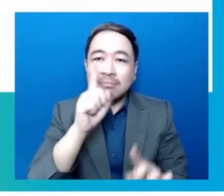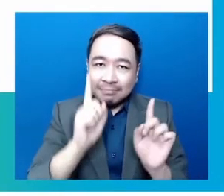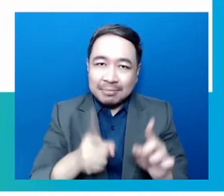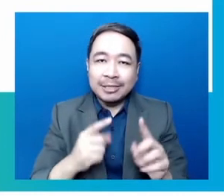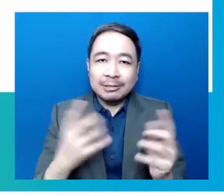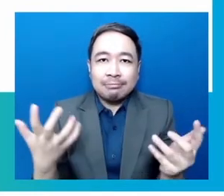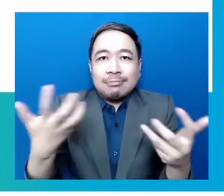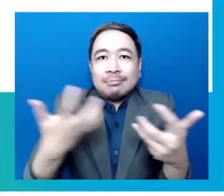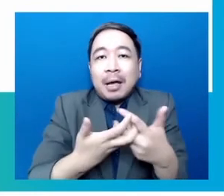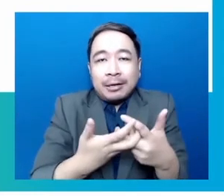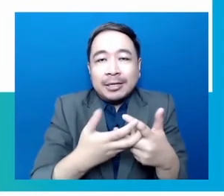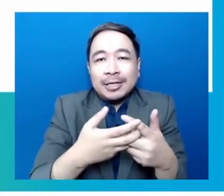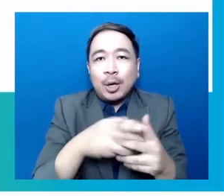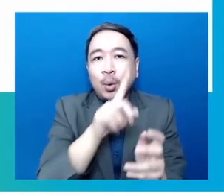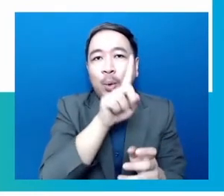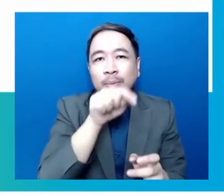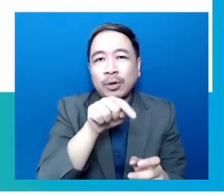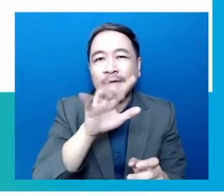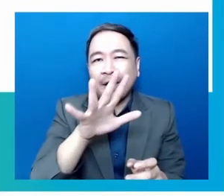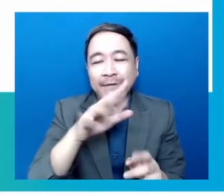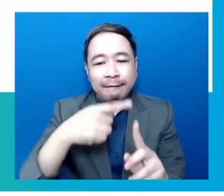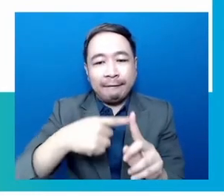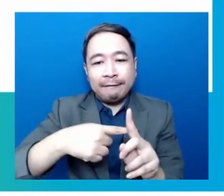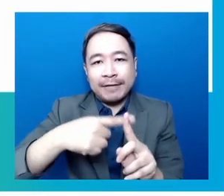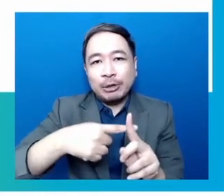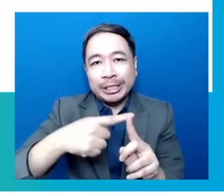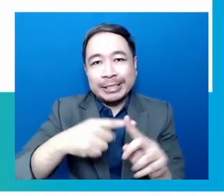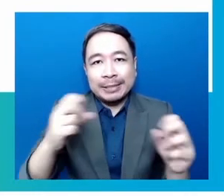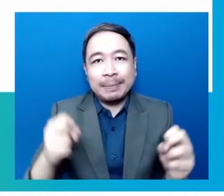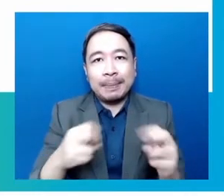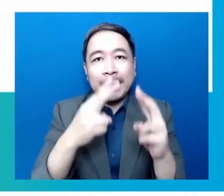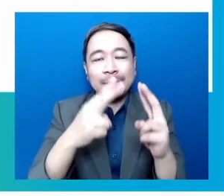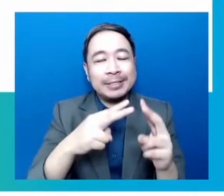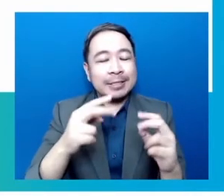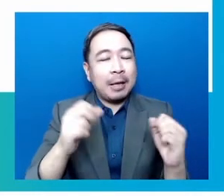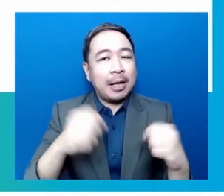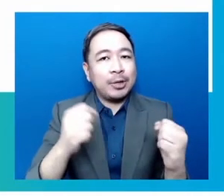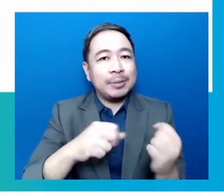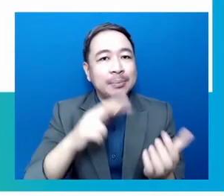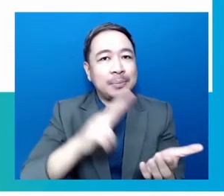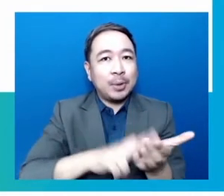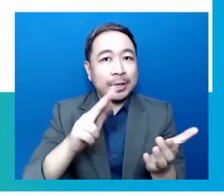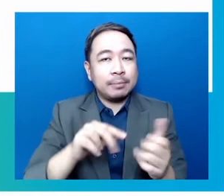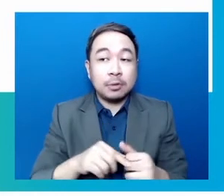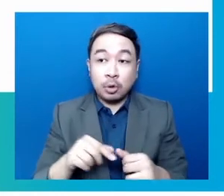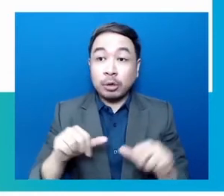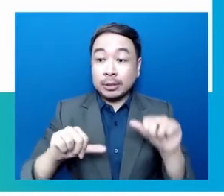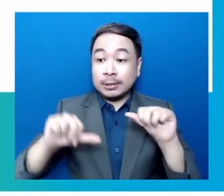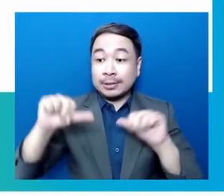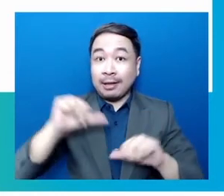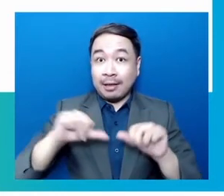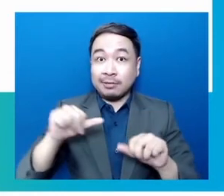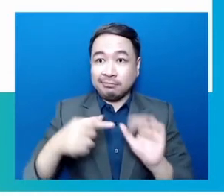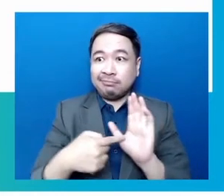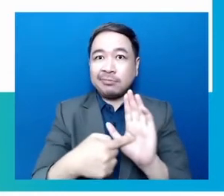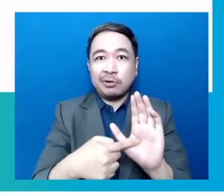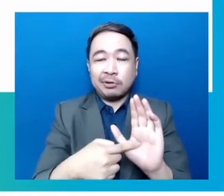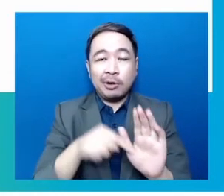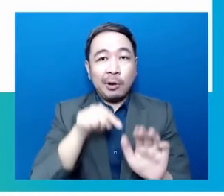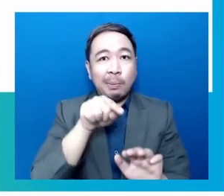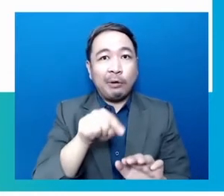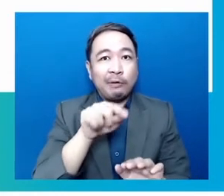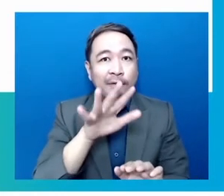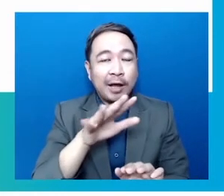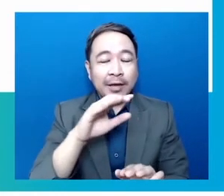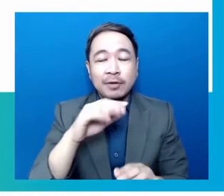goal. We emphasize the 1.5 goal because science is clear that a 0.5 degrees Celsius difference